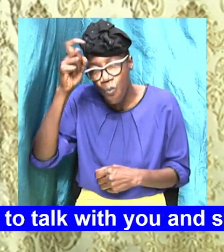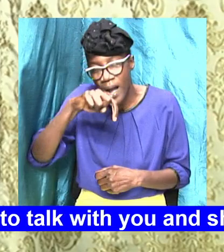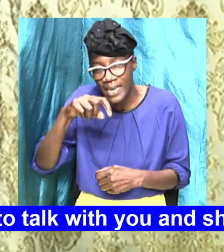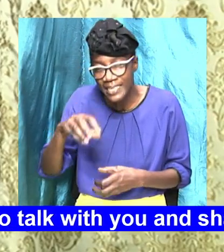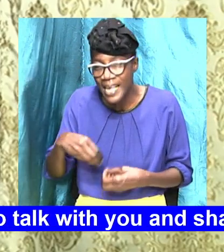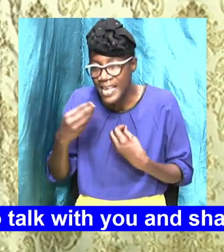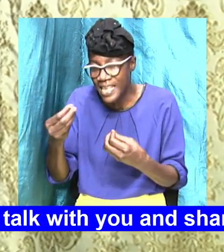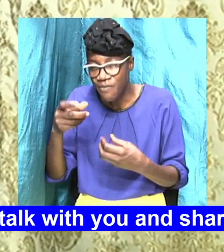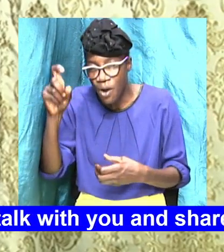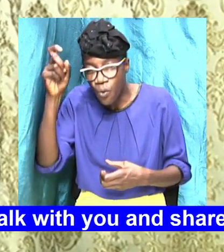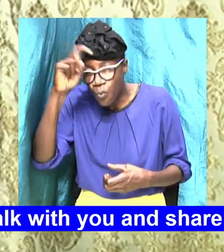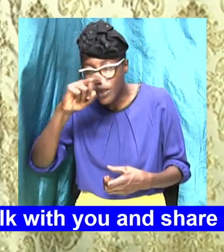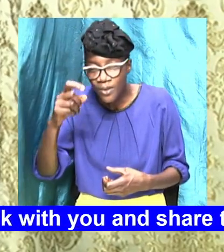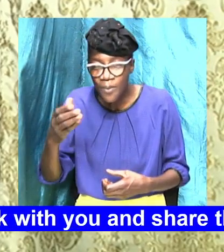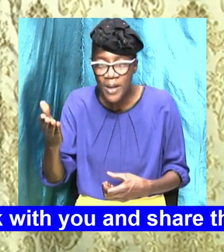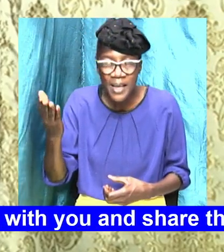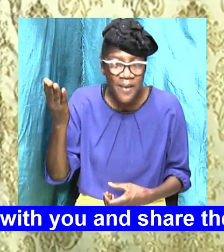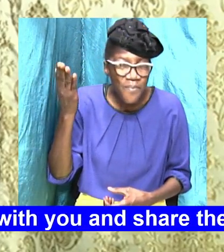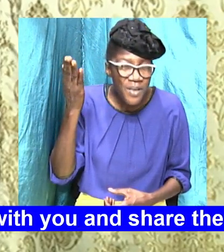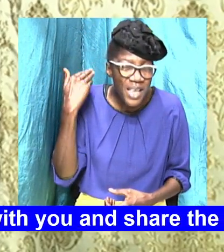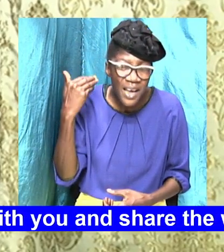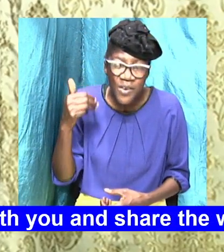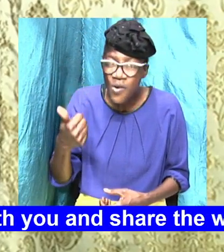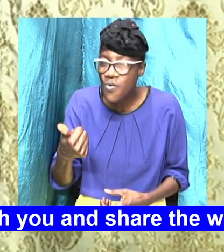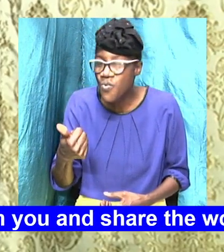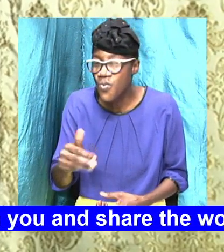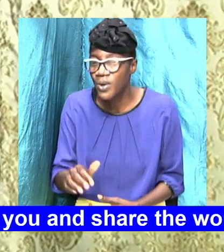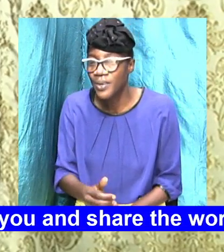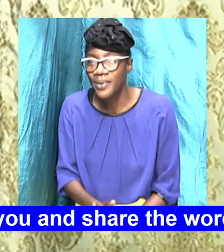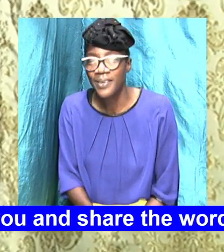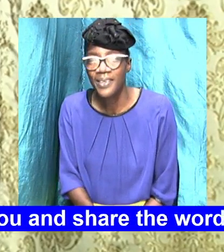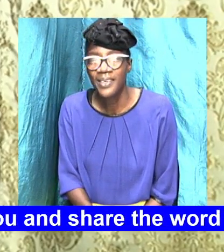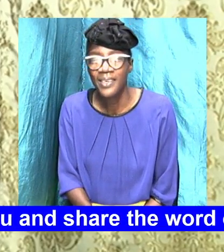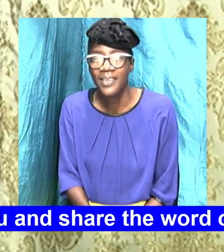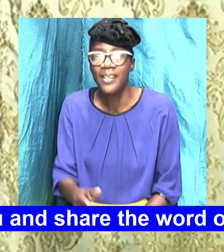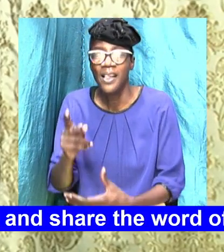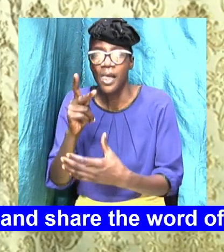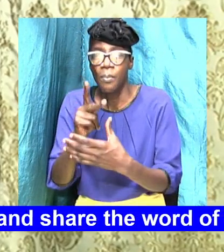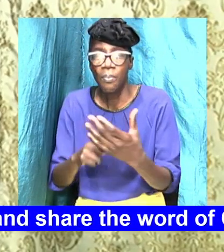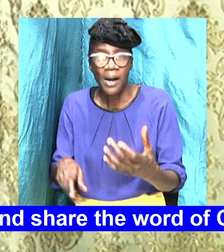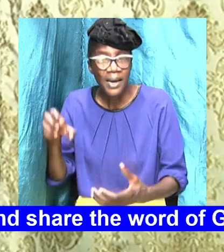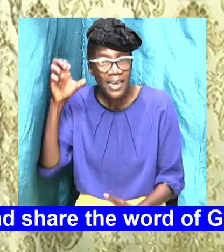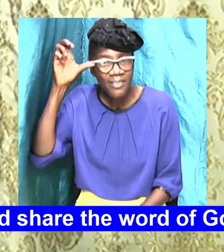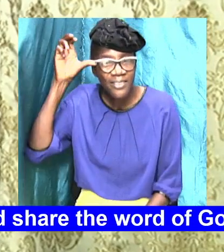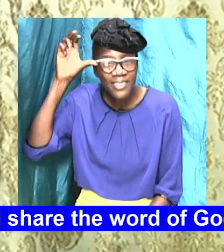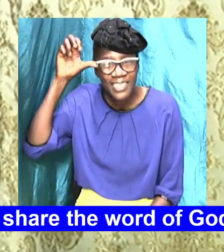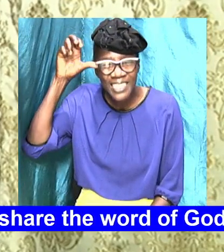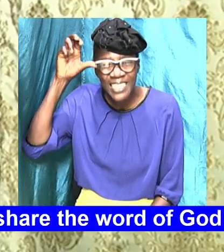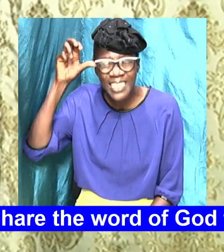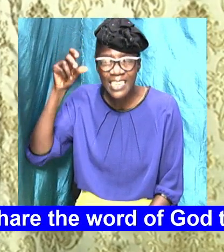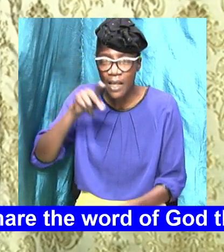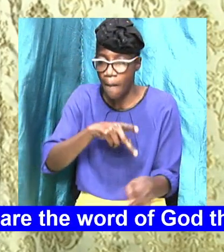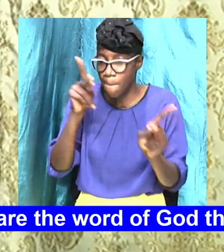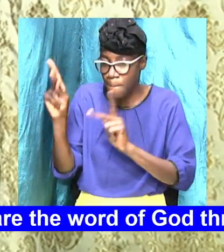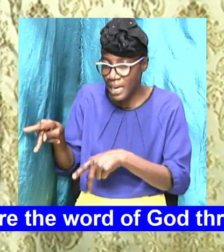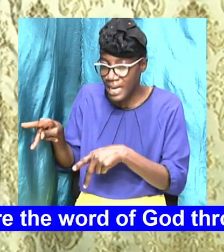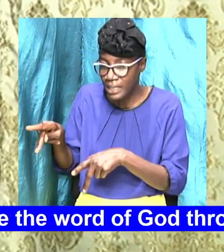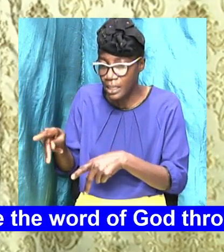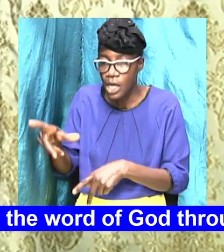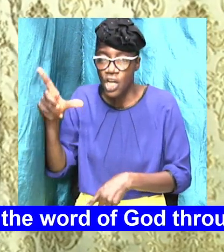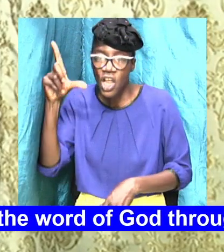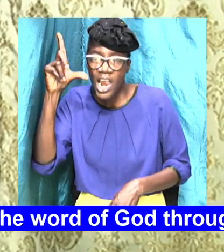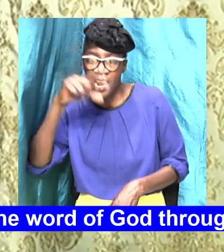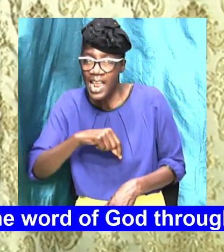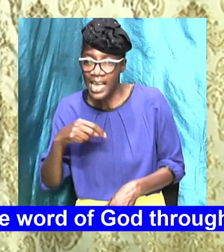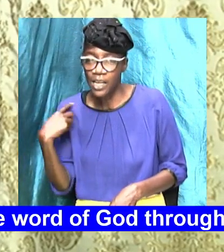her wisdom beyond her own. And this is part of Satan's plan to deceive us as children